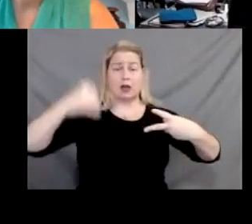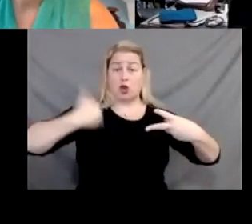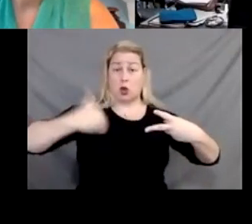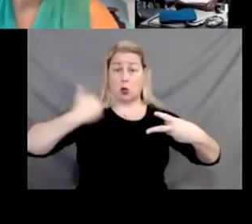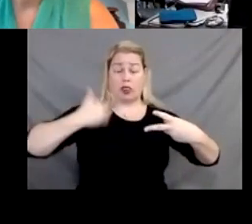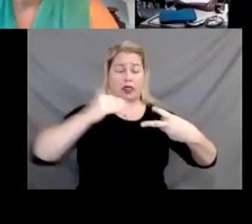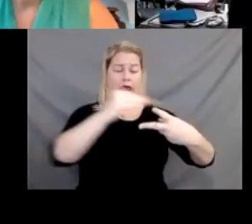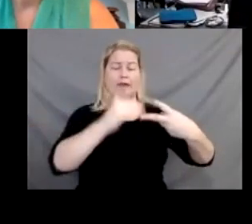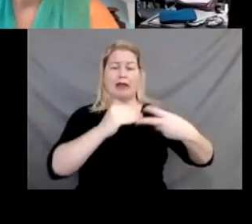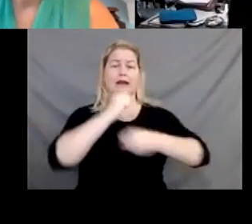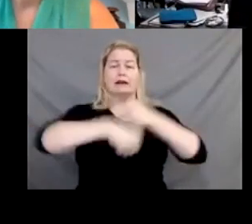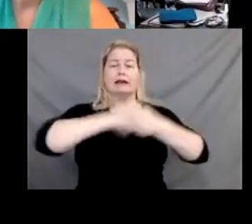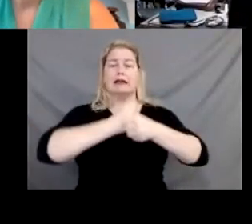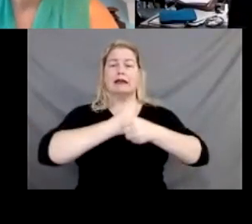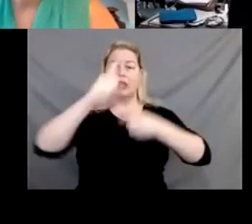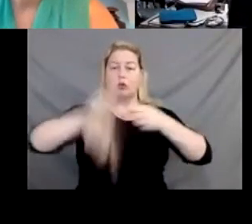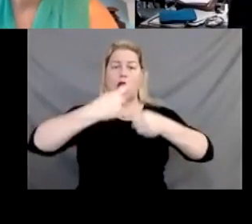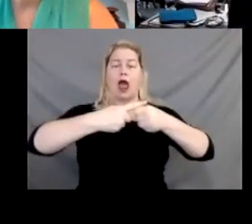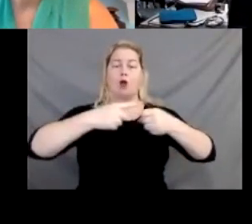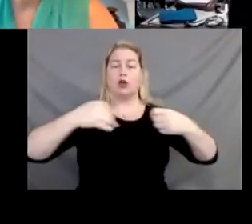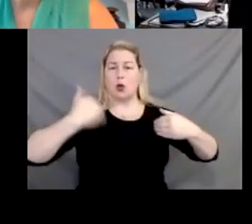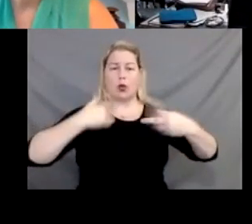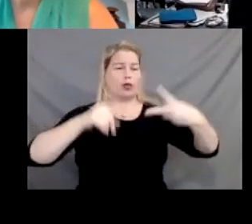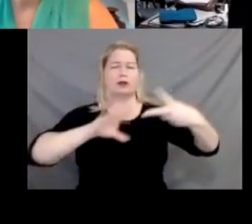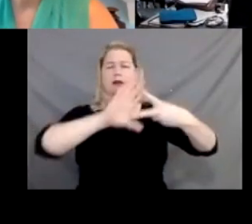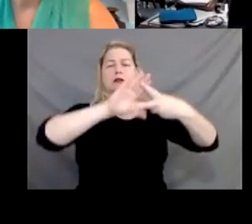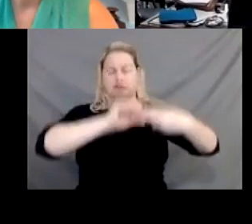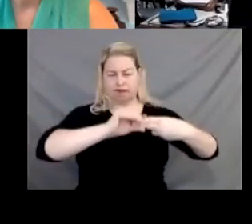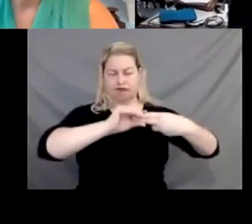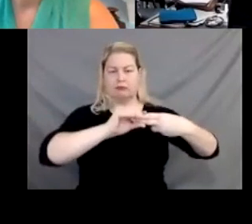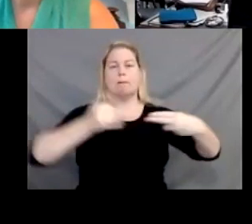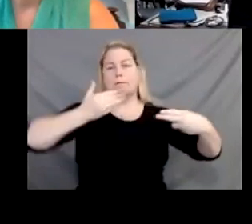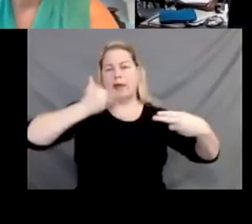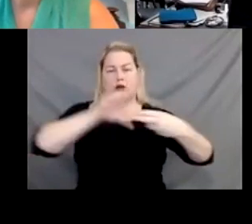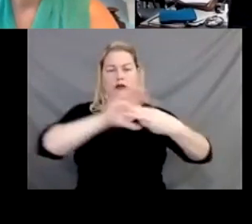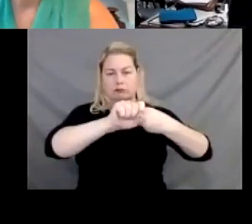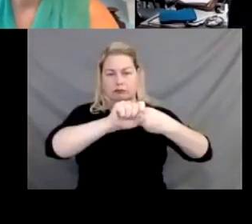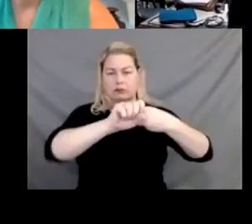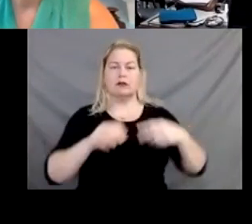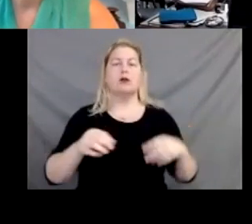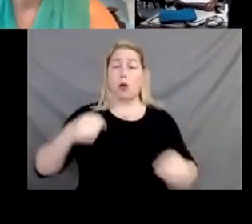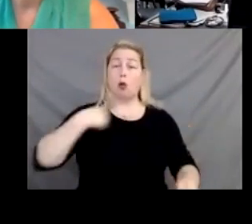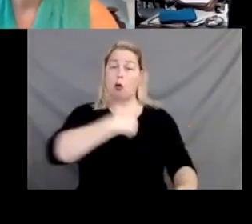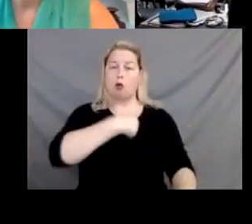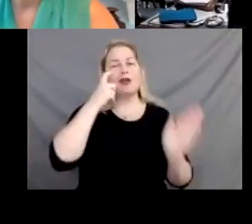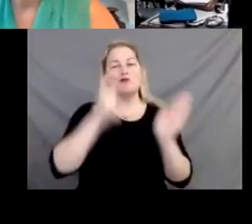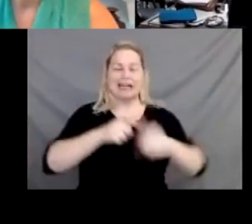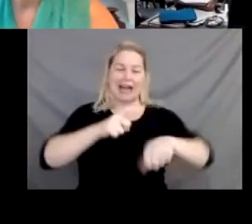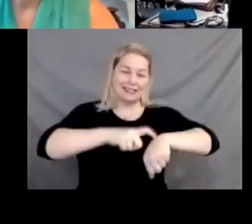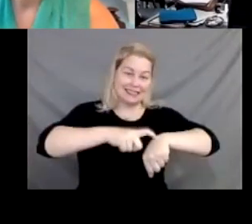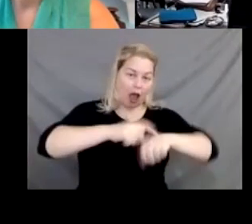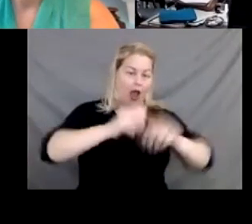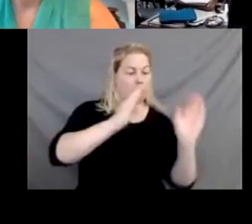jobs. We consolidated those into a year-round youth jobs, recognizing the timeline that we were on and